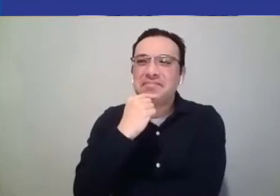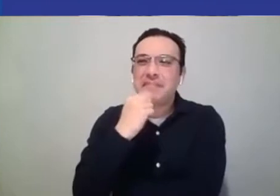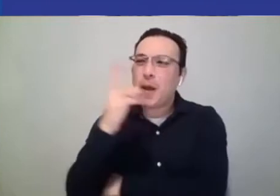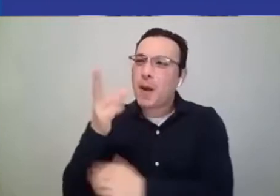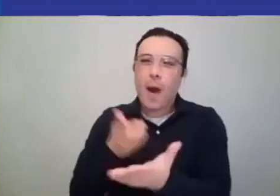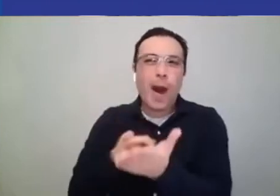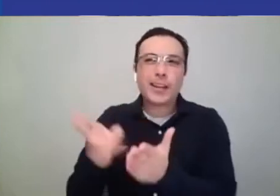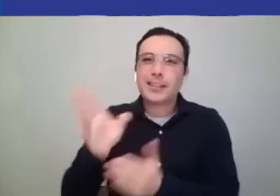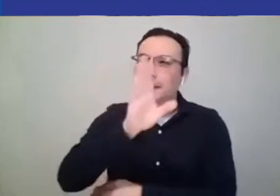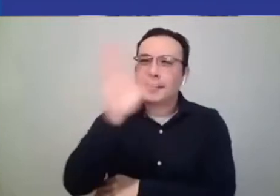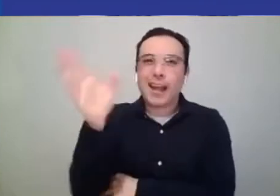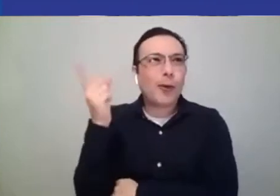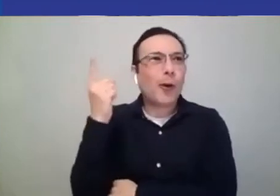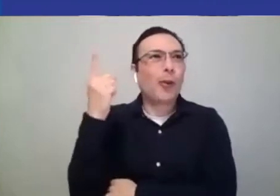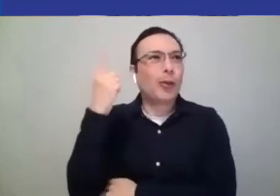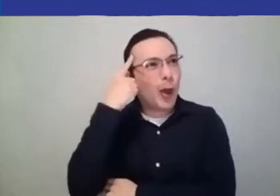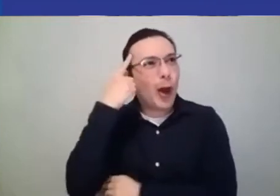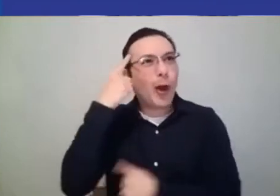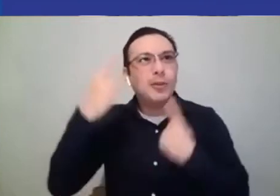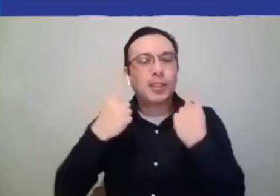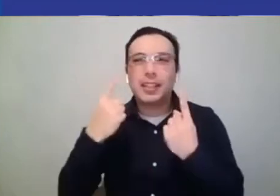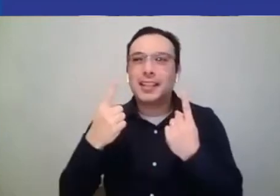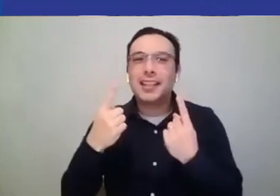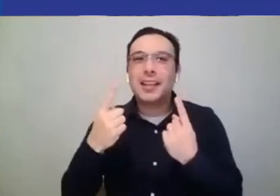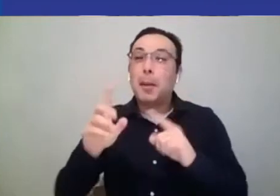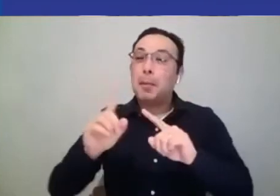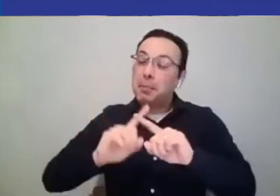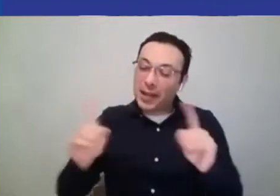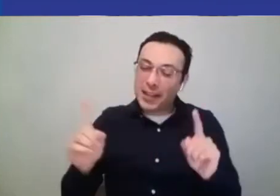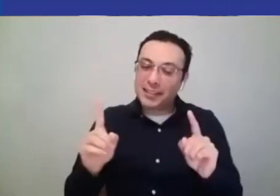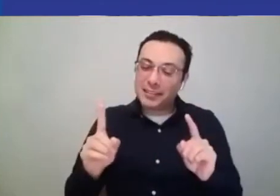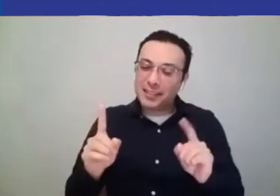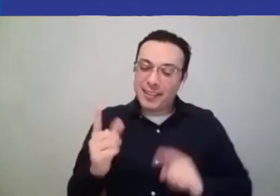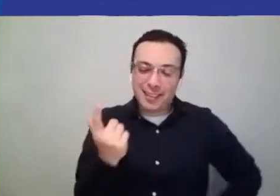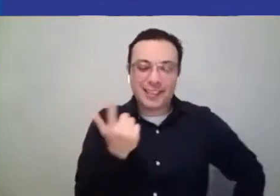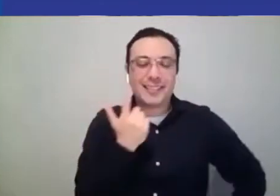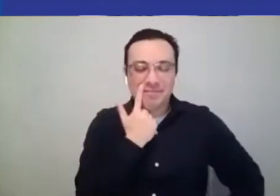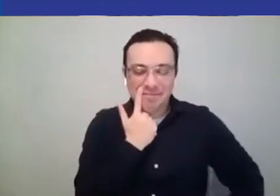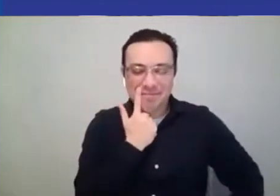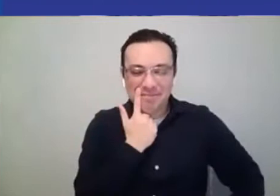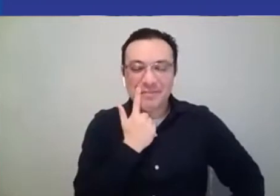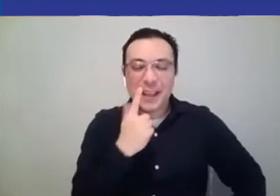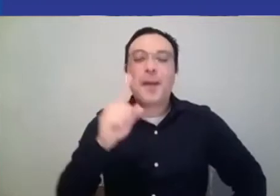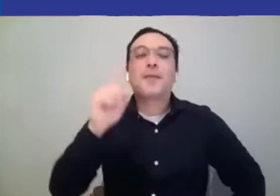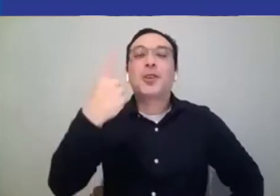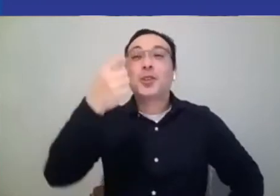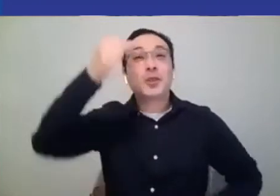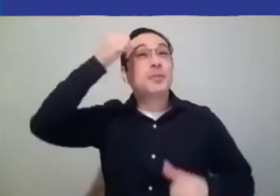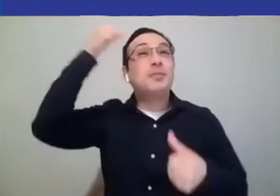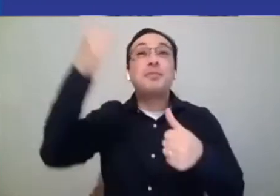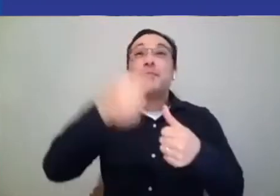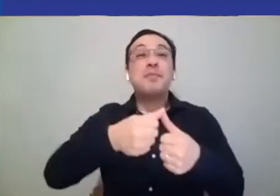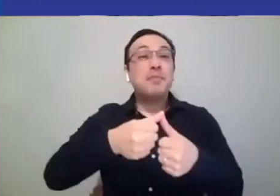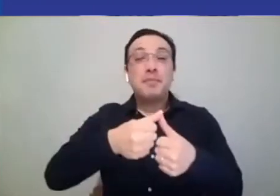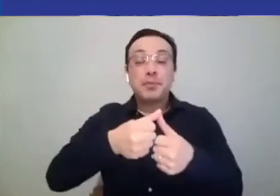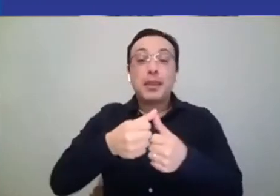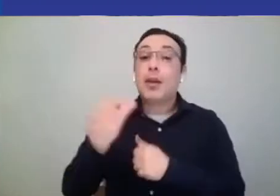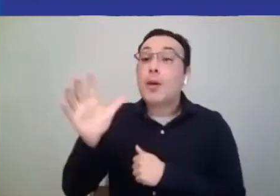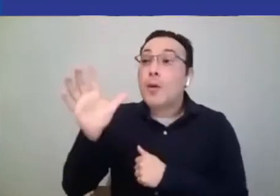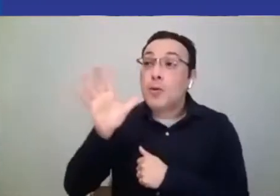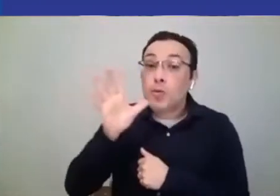of that. And my first memory would be on my